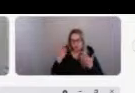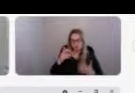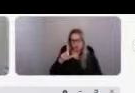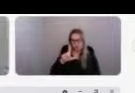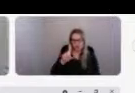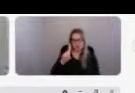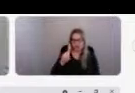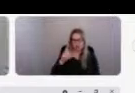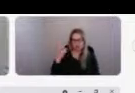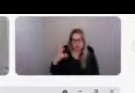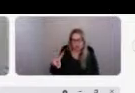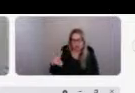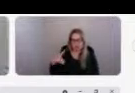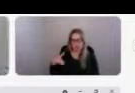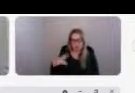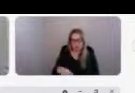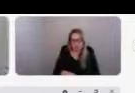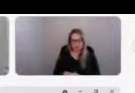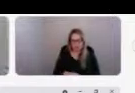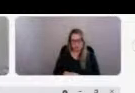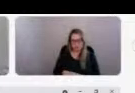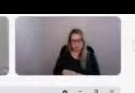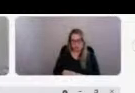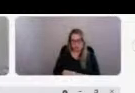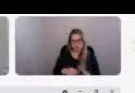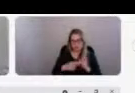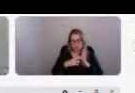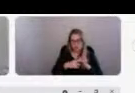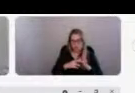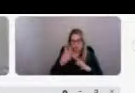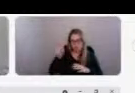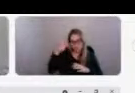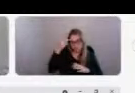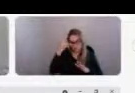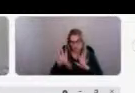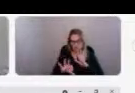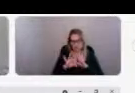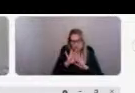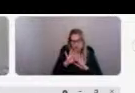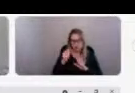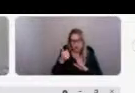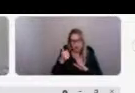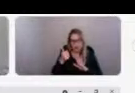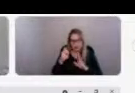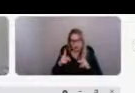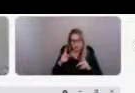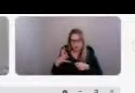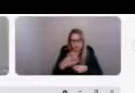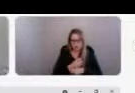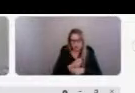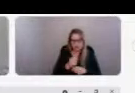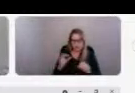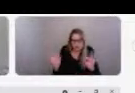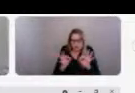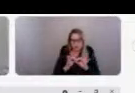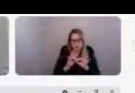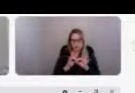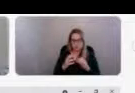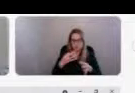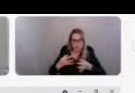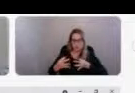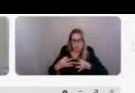17 reflects one party choosing the voters to win a perfect description of